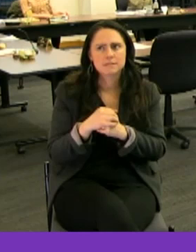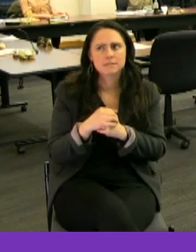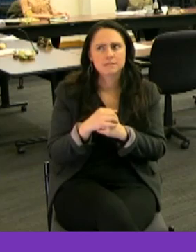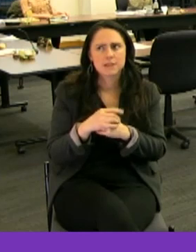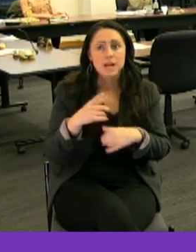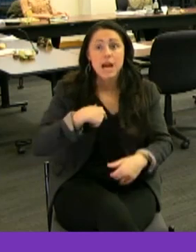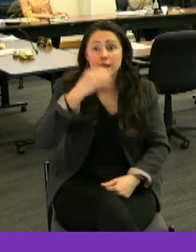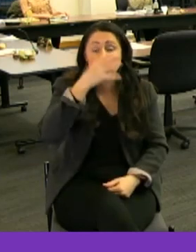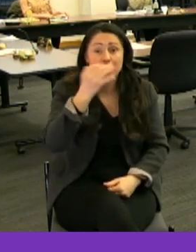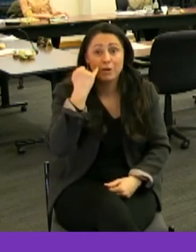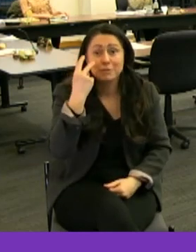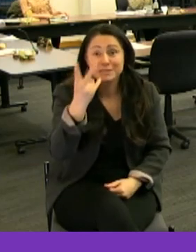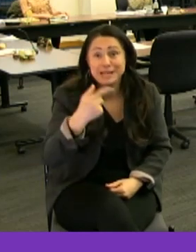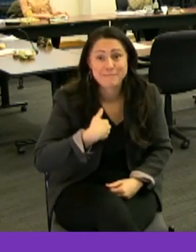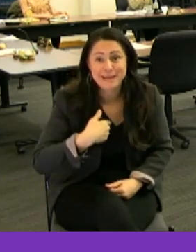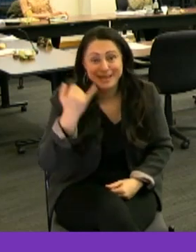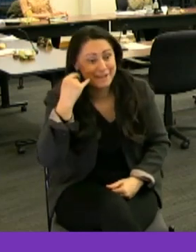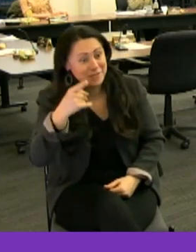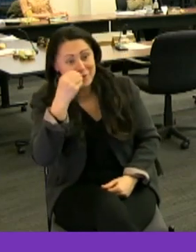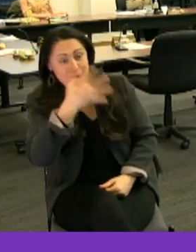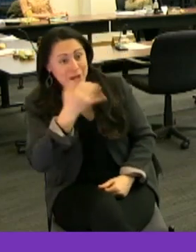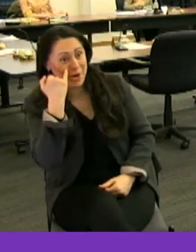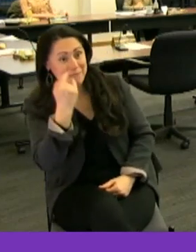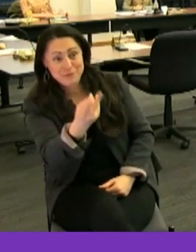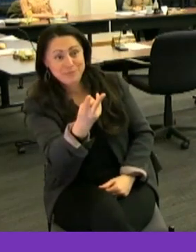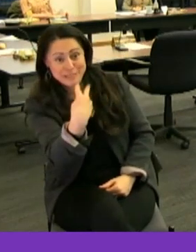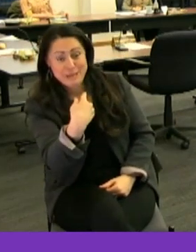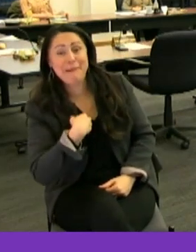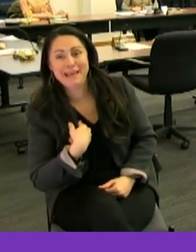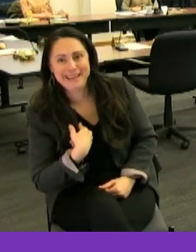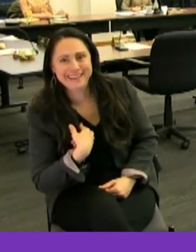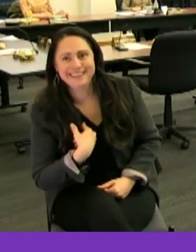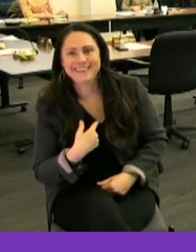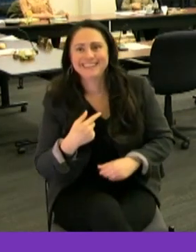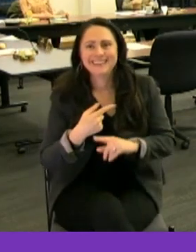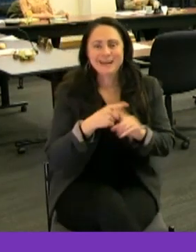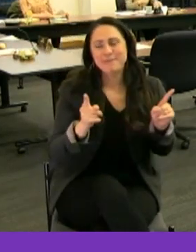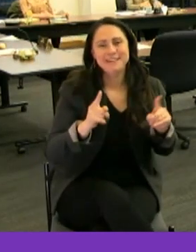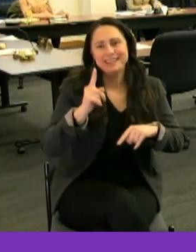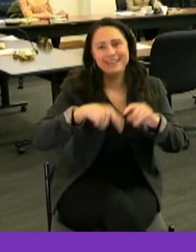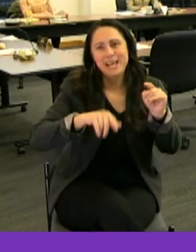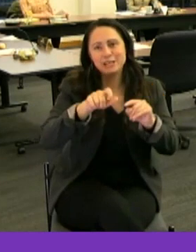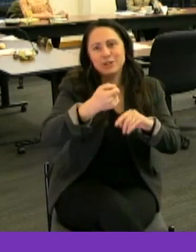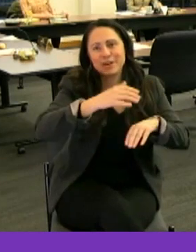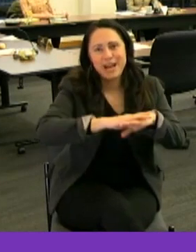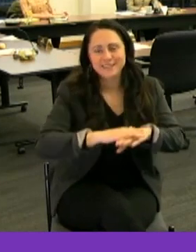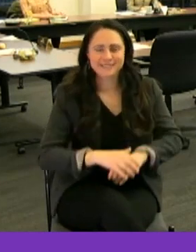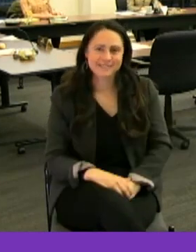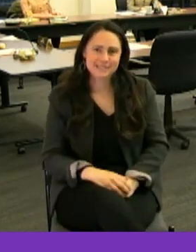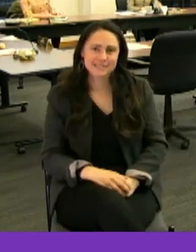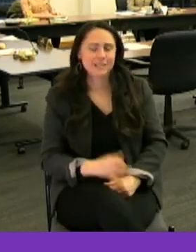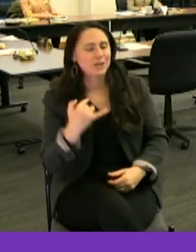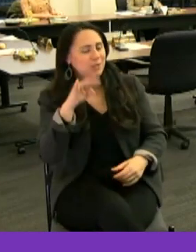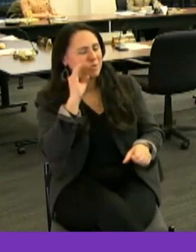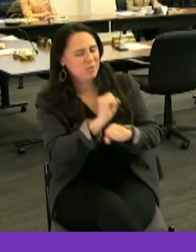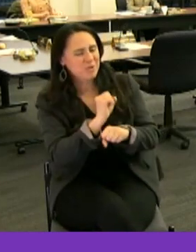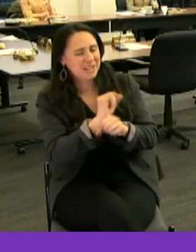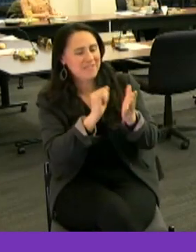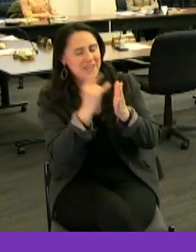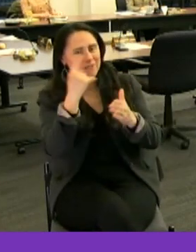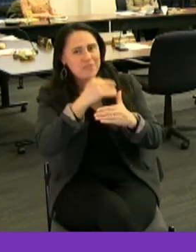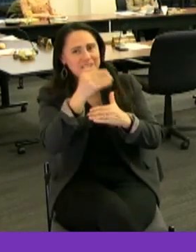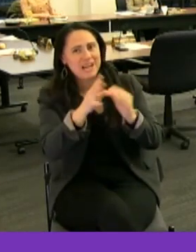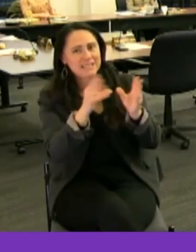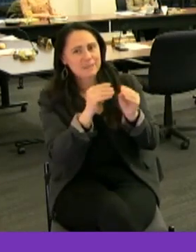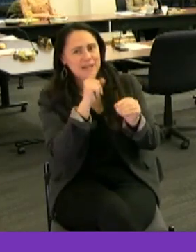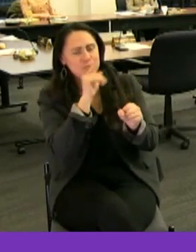I don't care if you see me, if you don't care if you see me, but it's not letting me turn it on. We'll work on that for the next